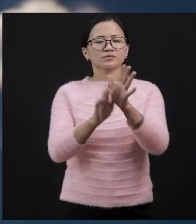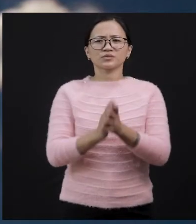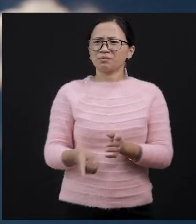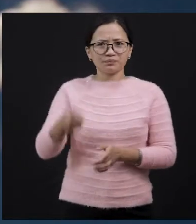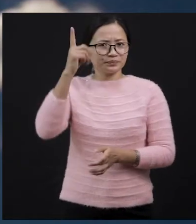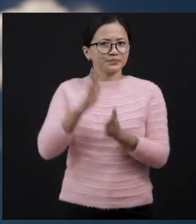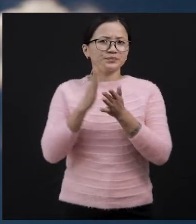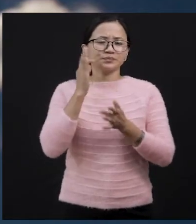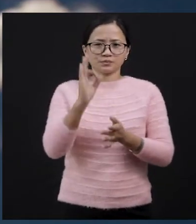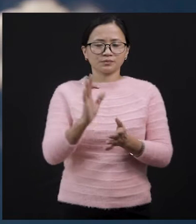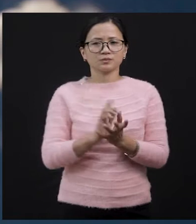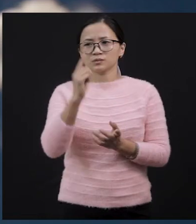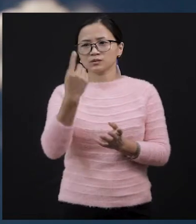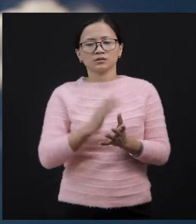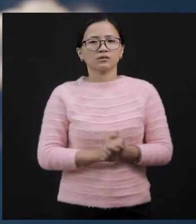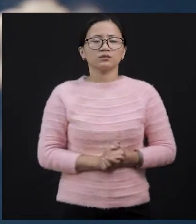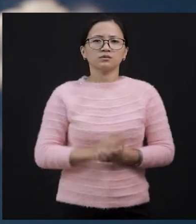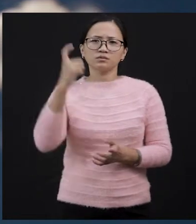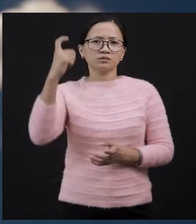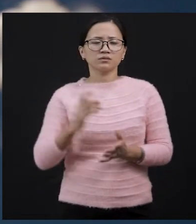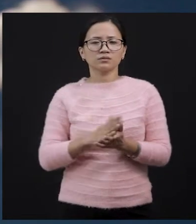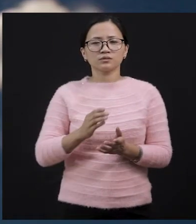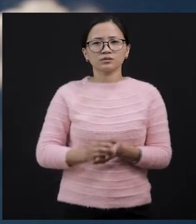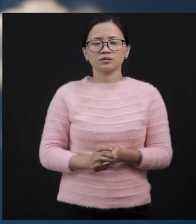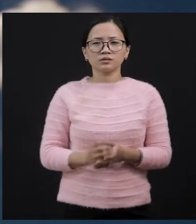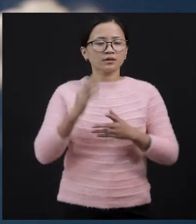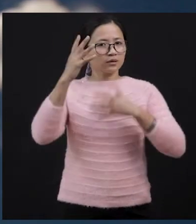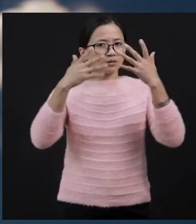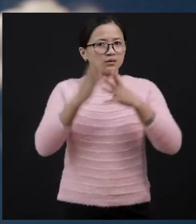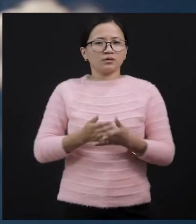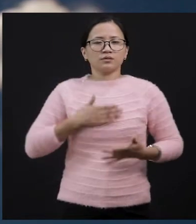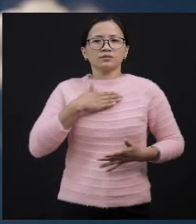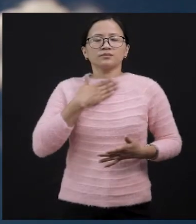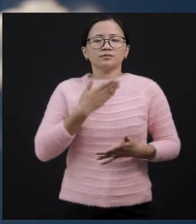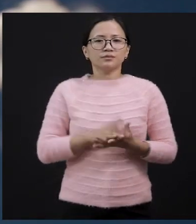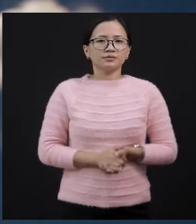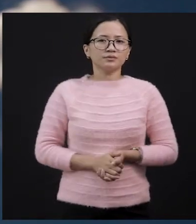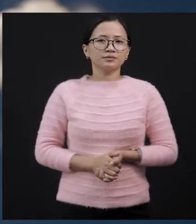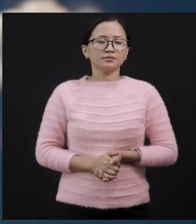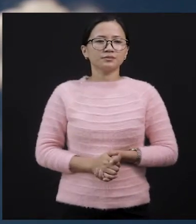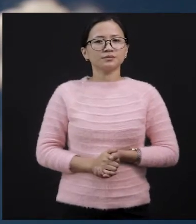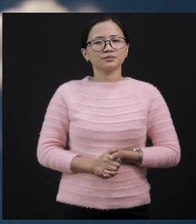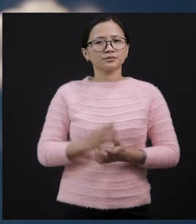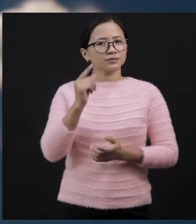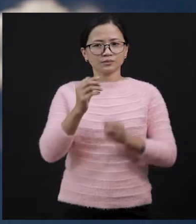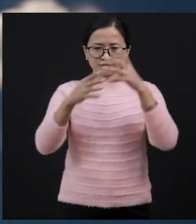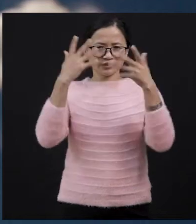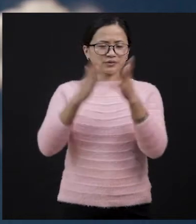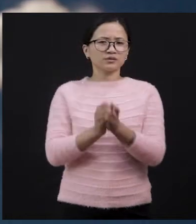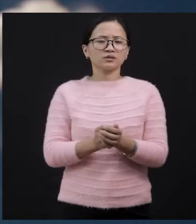most important one. Now, we need air to breathe. Air is used